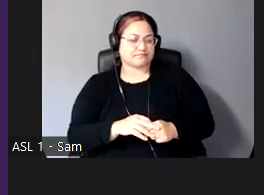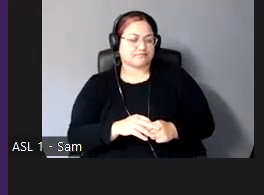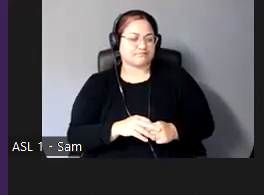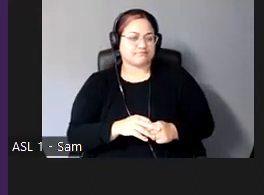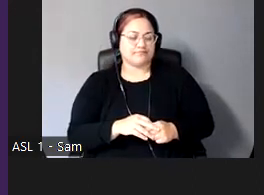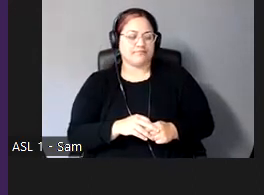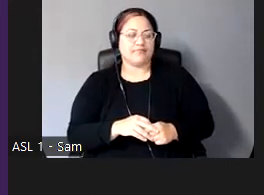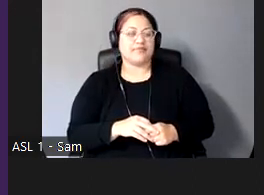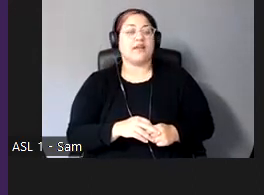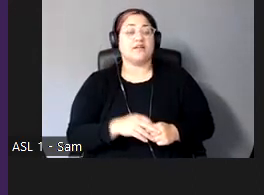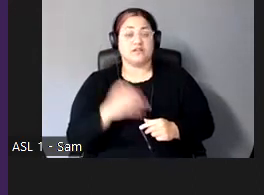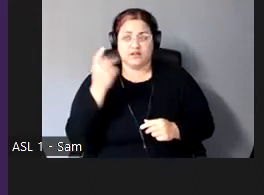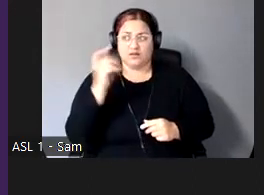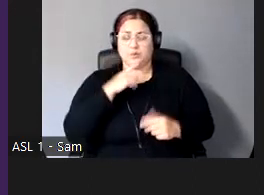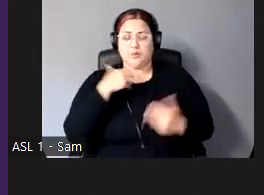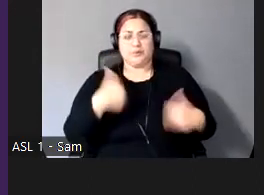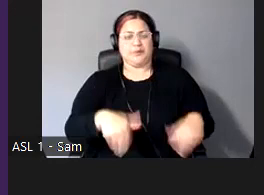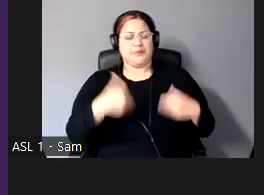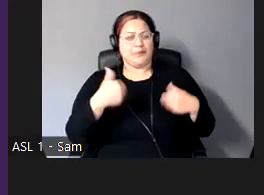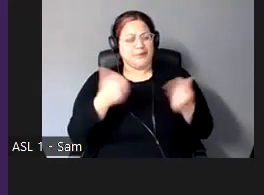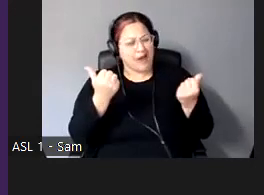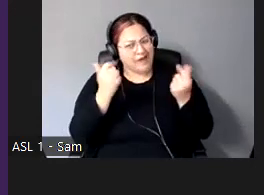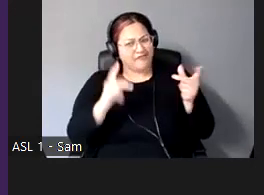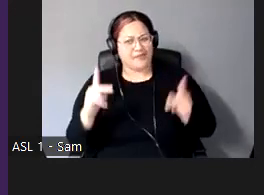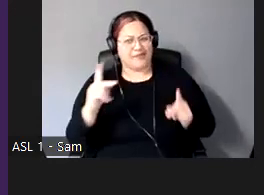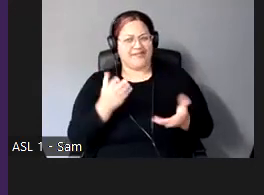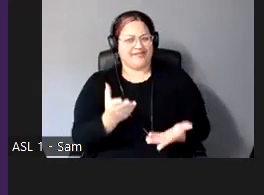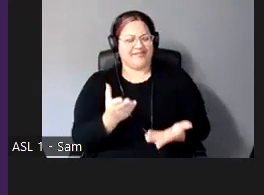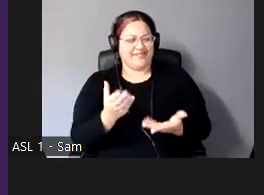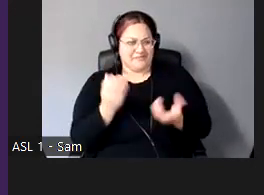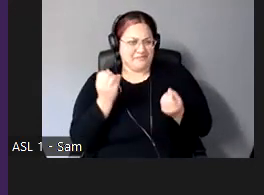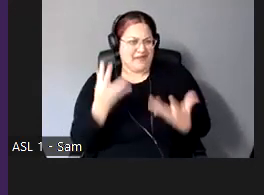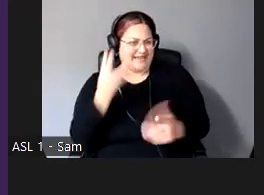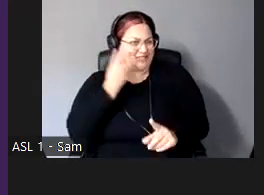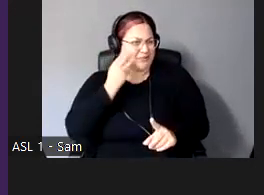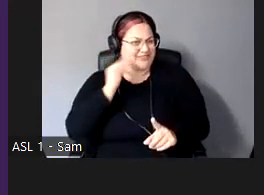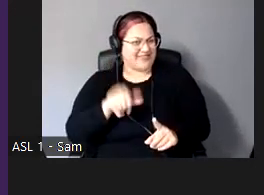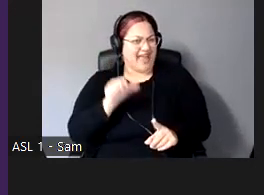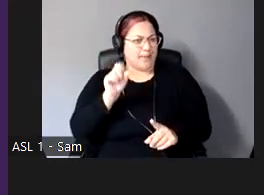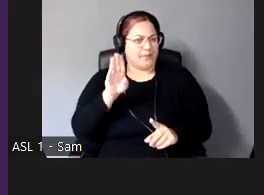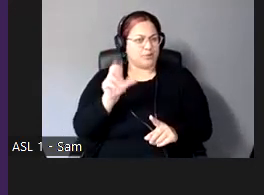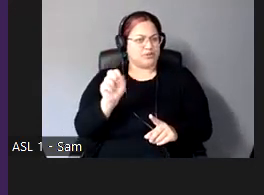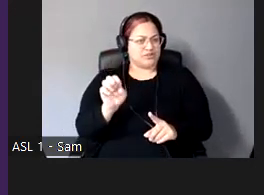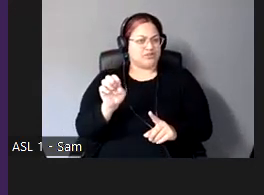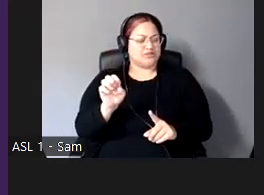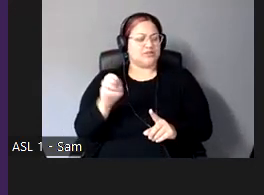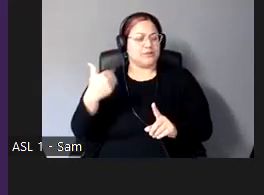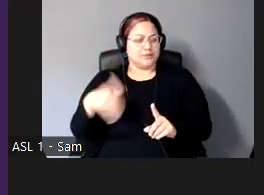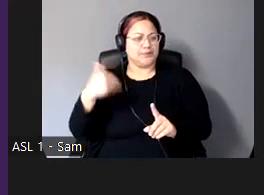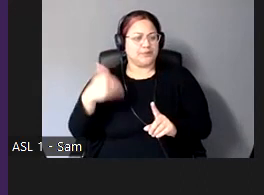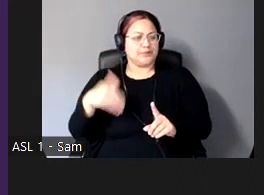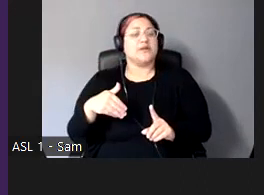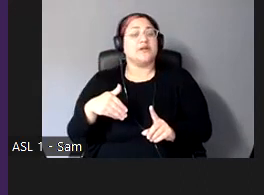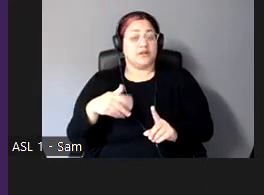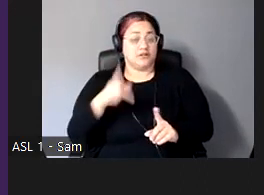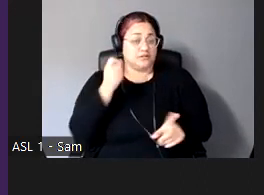staggering, astonishing when you think about the emotional abuse that people experience, as well as the financial impact as